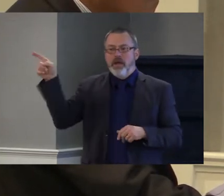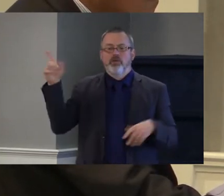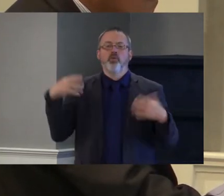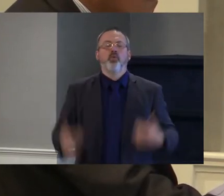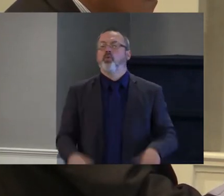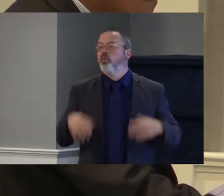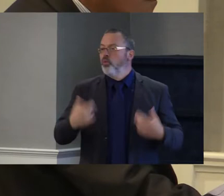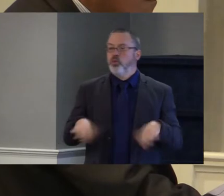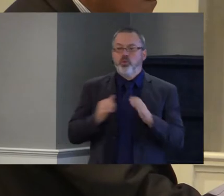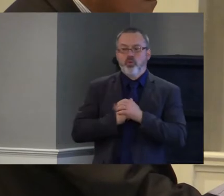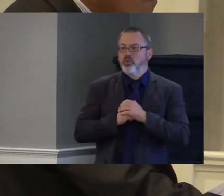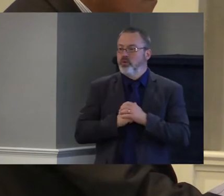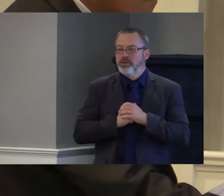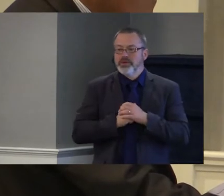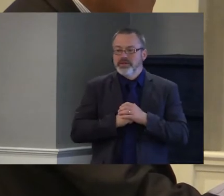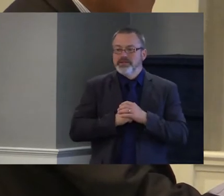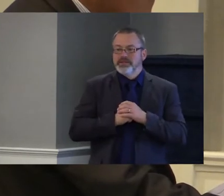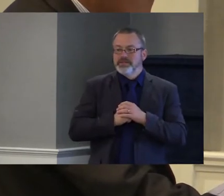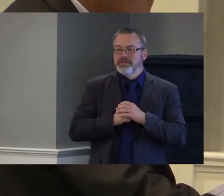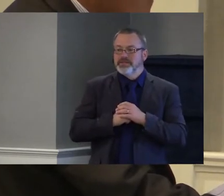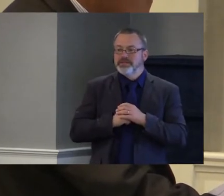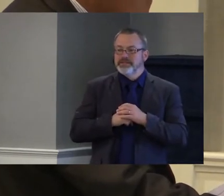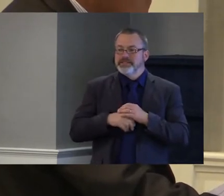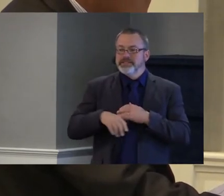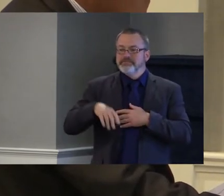Not that I have anything against them, by the way.